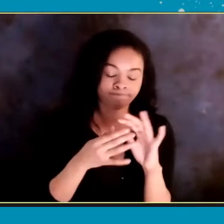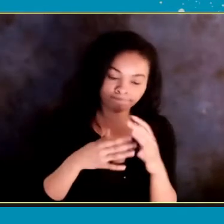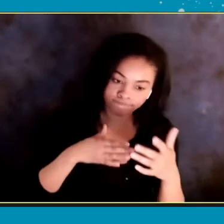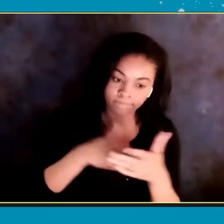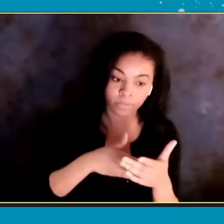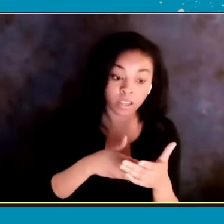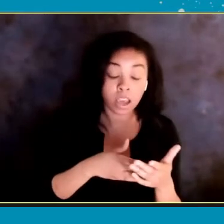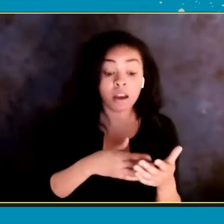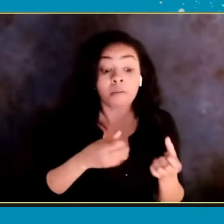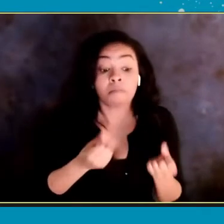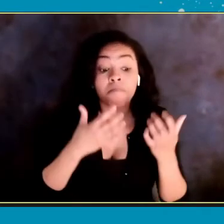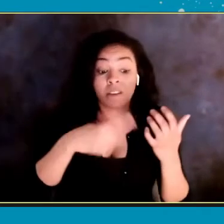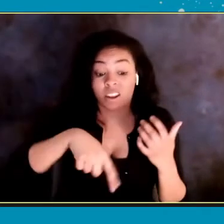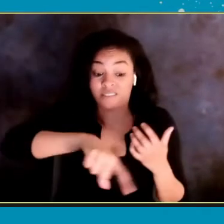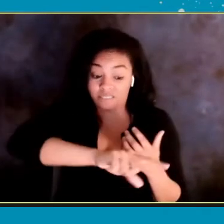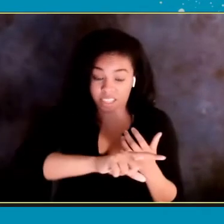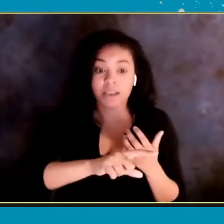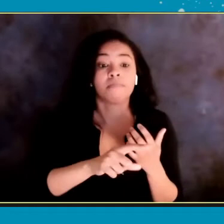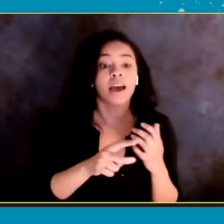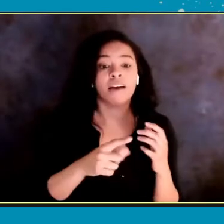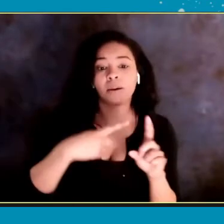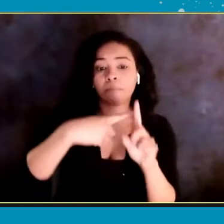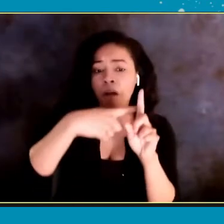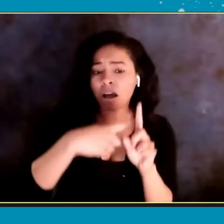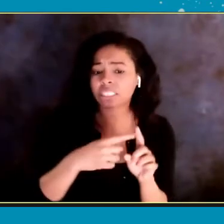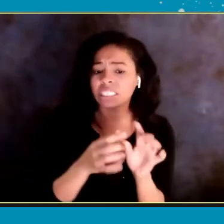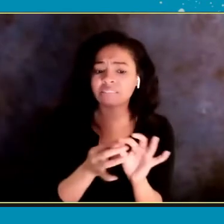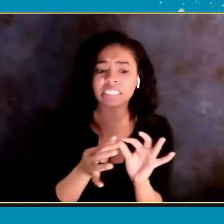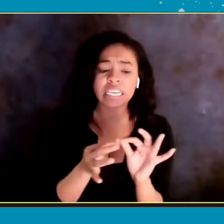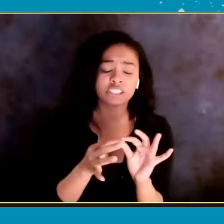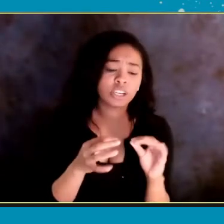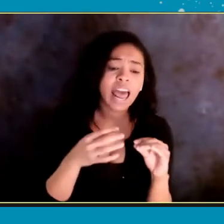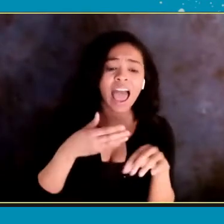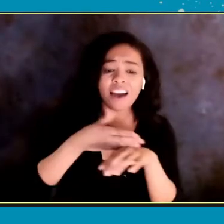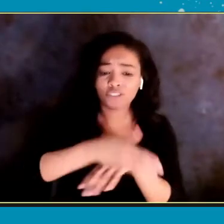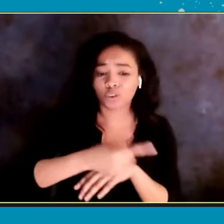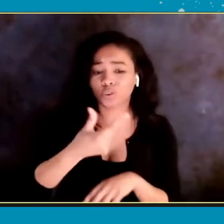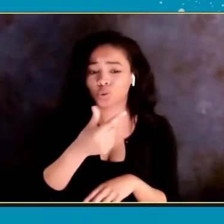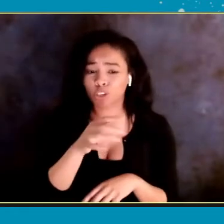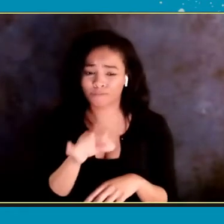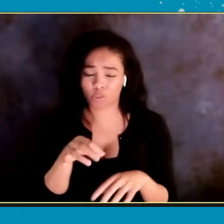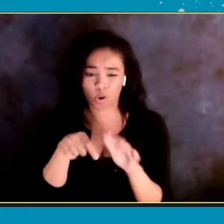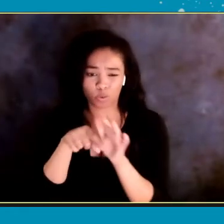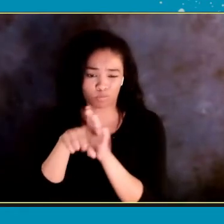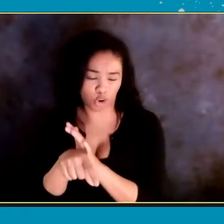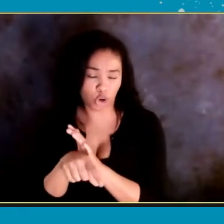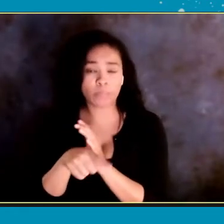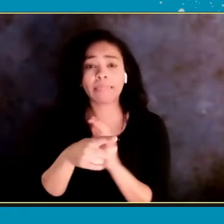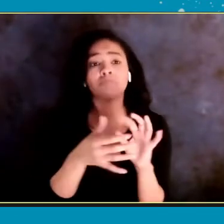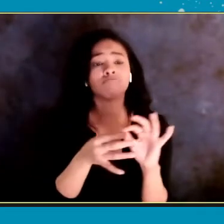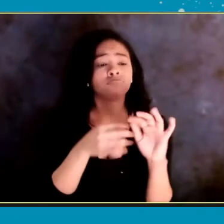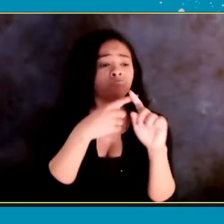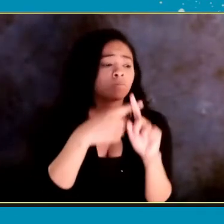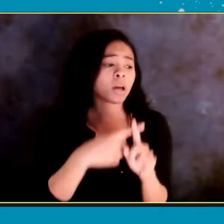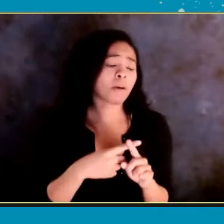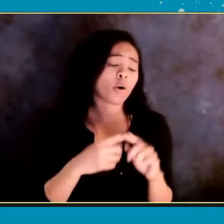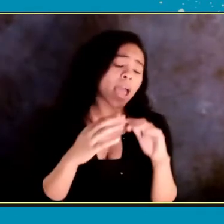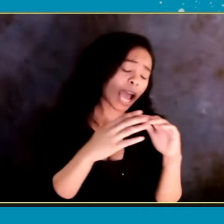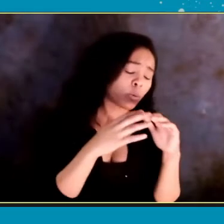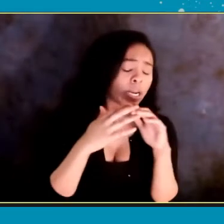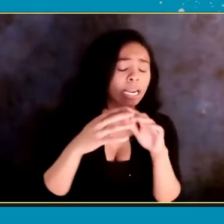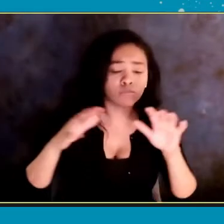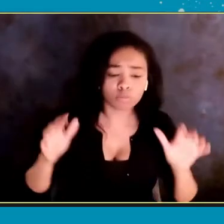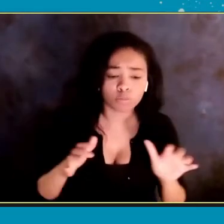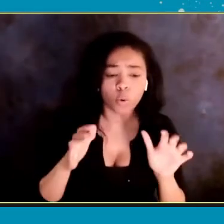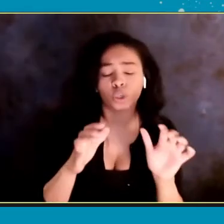the rebellions following the murder of George Floyd about equity and supporting racial justice, and then but